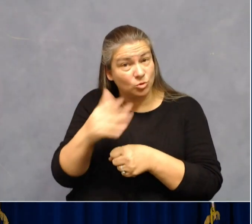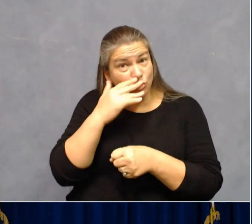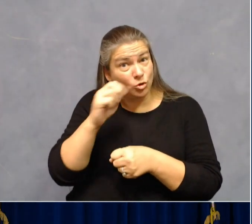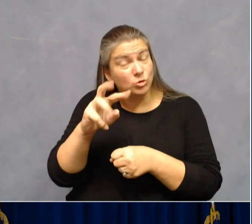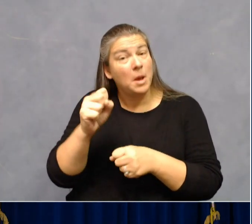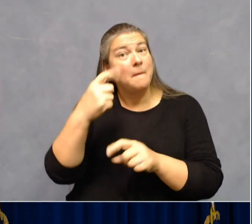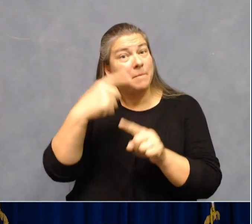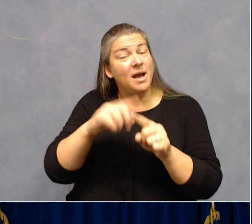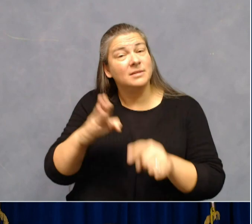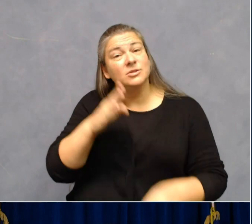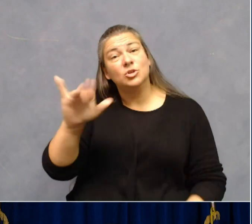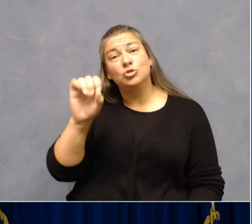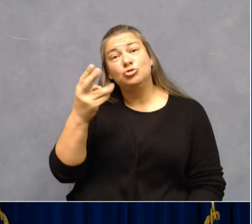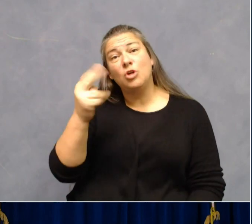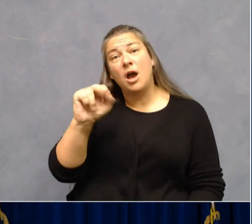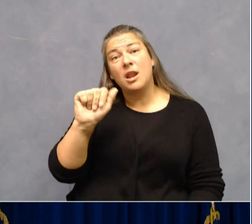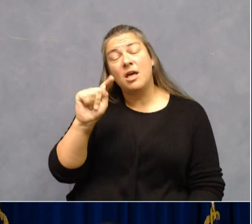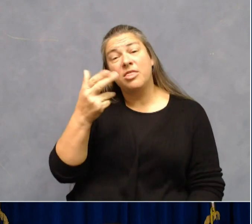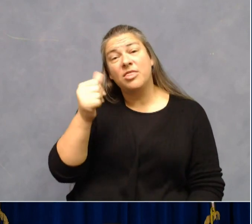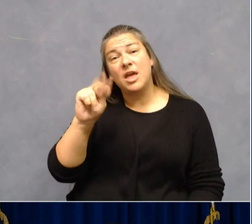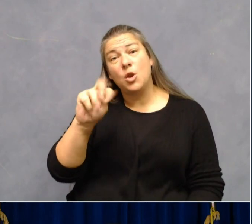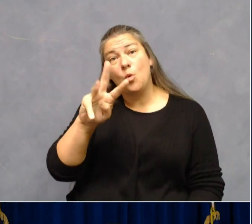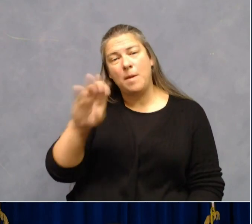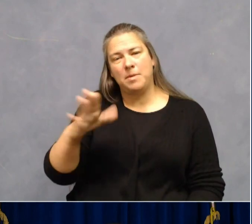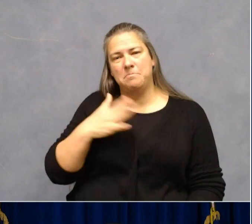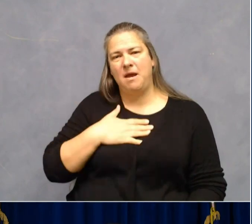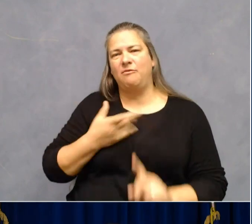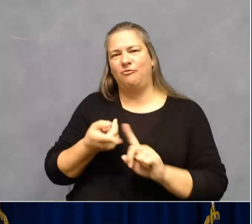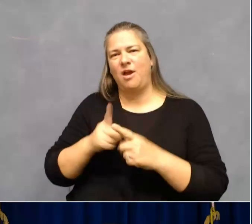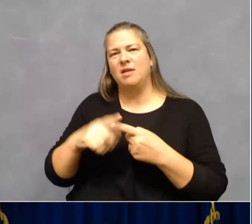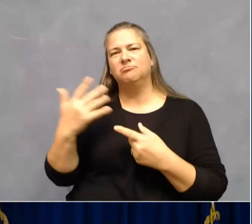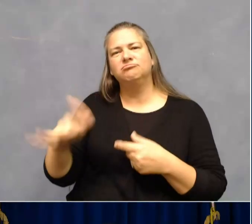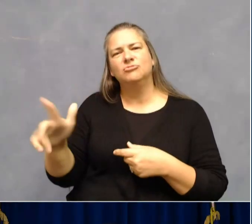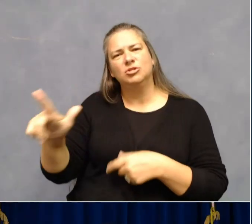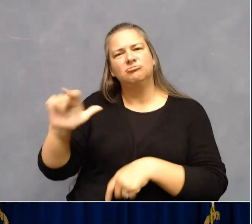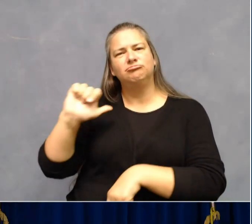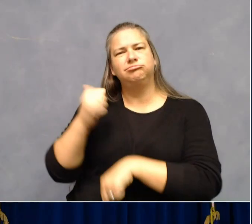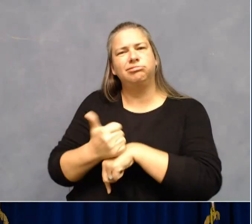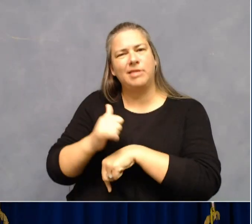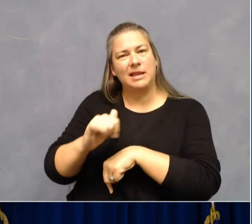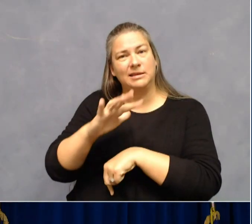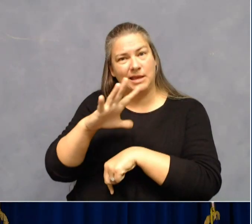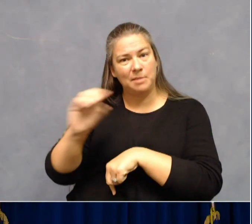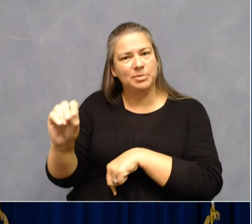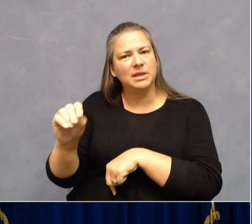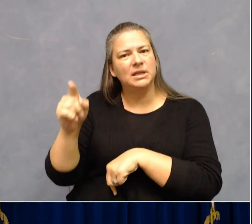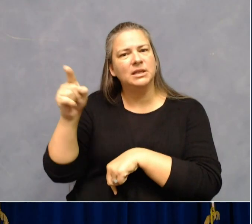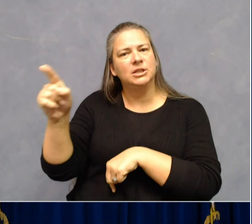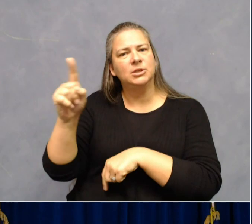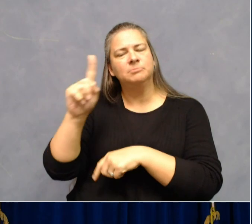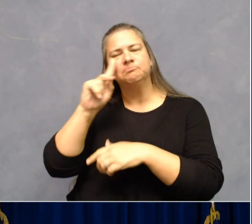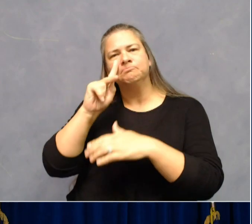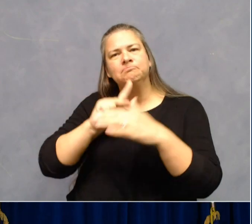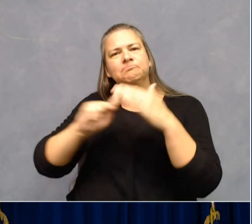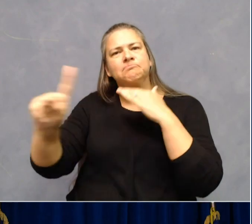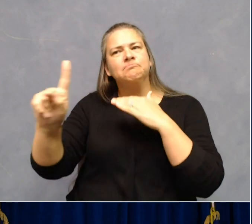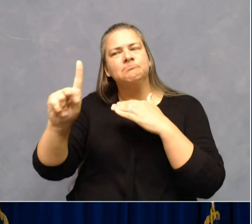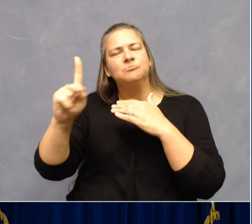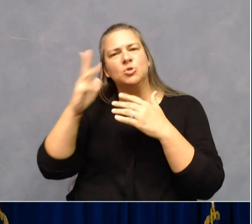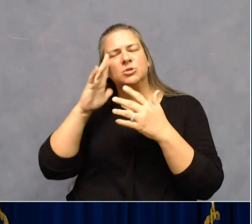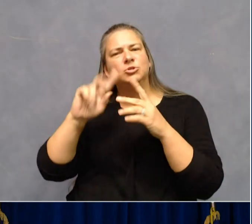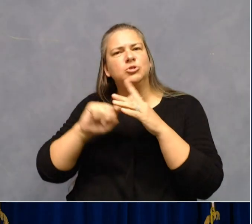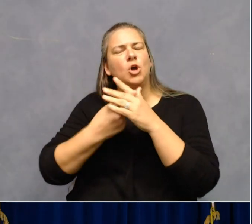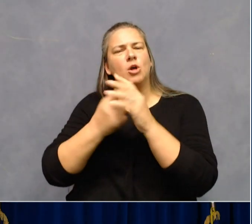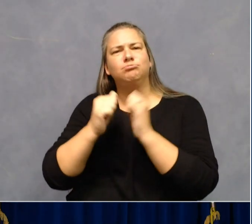company's founder and a good friend of mine, a visionary, somebody who's going to help us move this state into the future, announced ground had